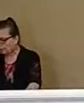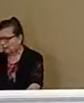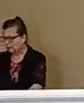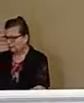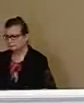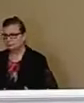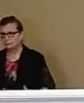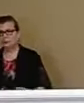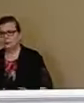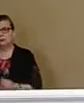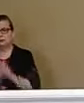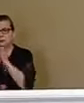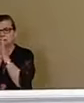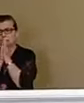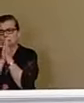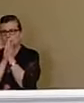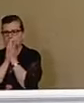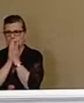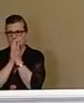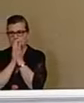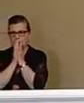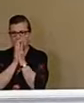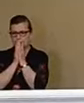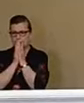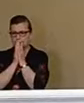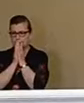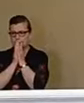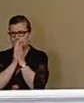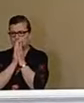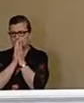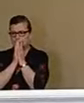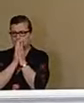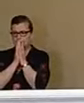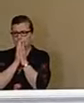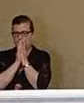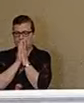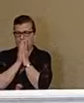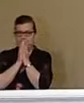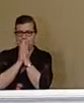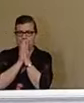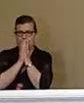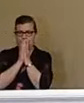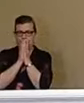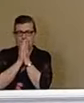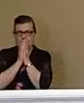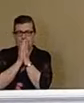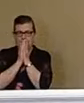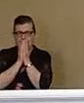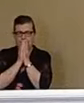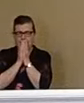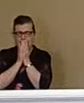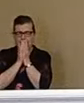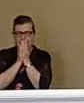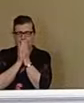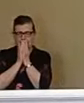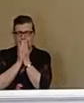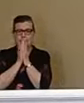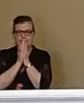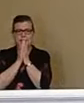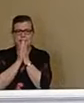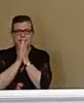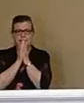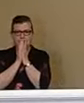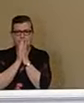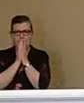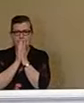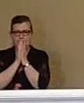Jesus, amen, there will be a joy that will fill your soul. Hallelujah. When you've been with Jesus, amen, you may have issues in